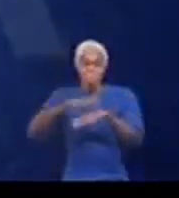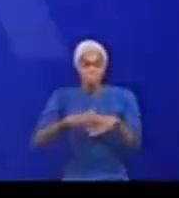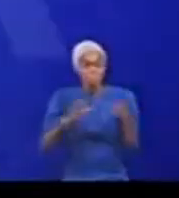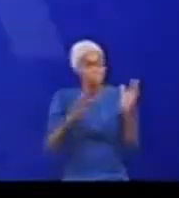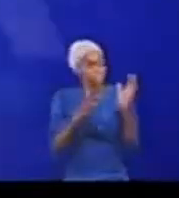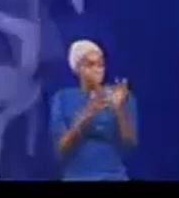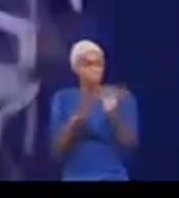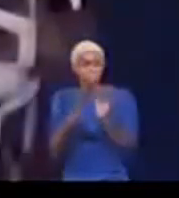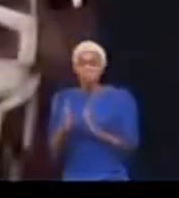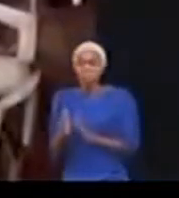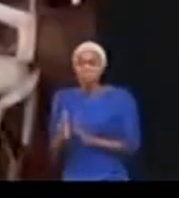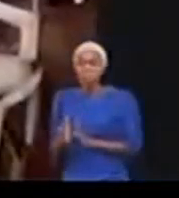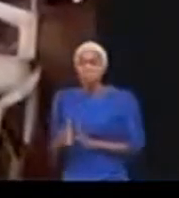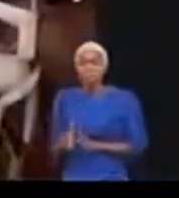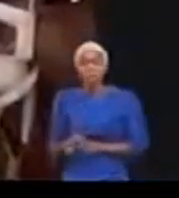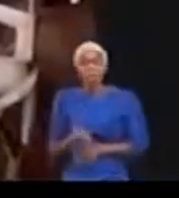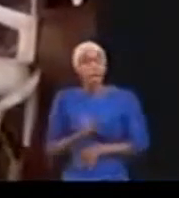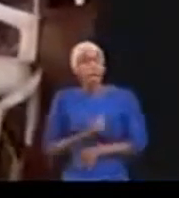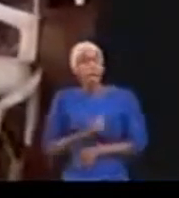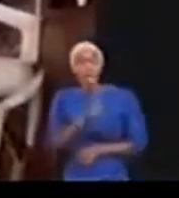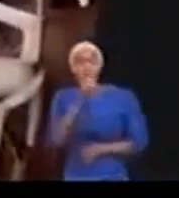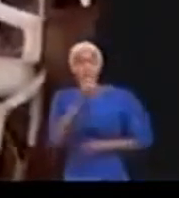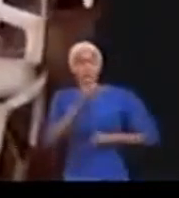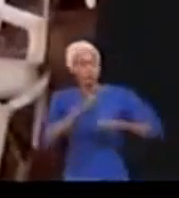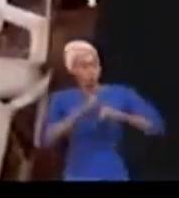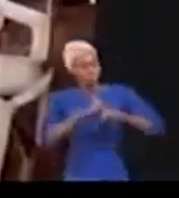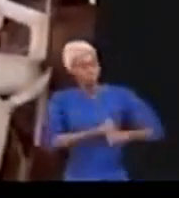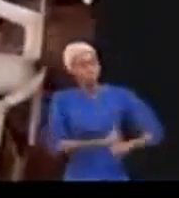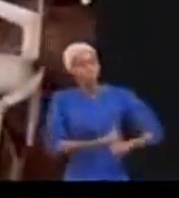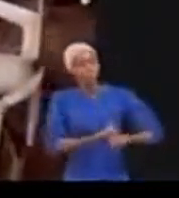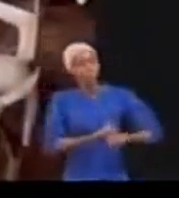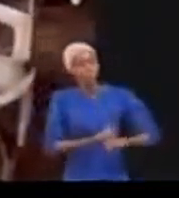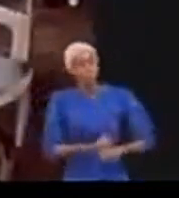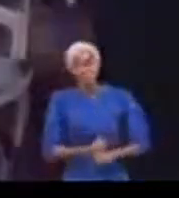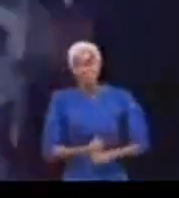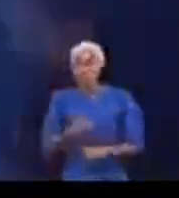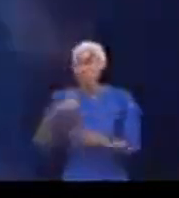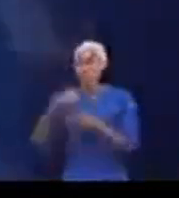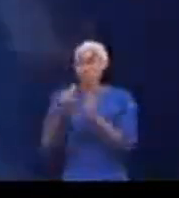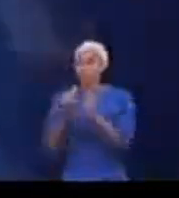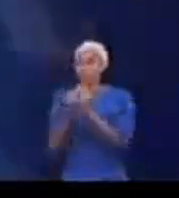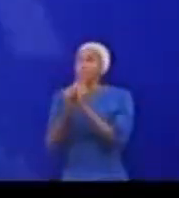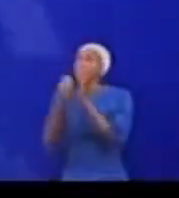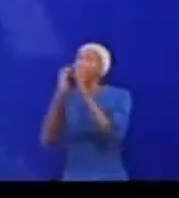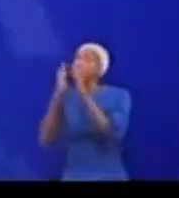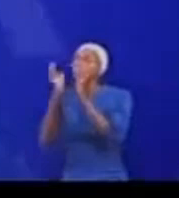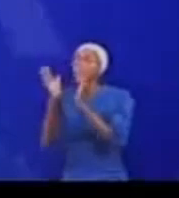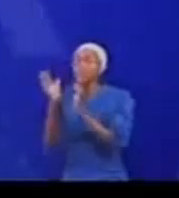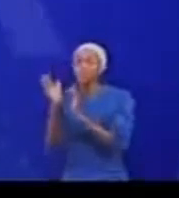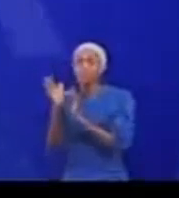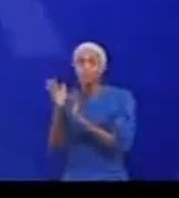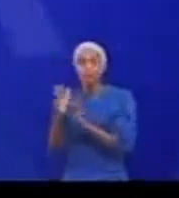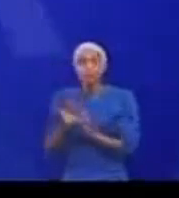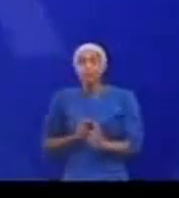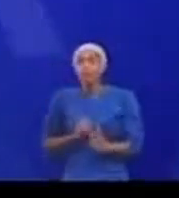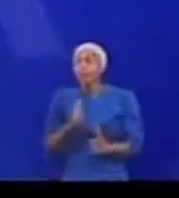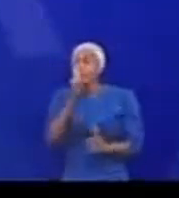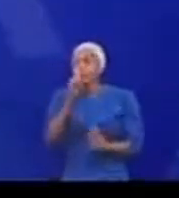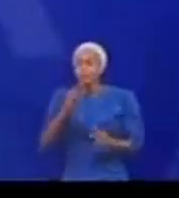Was built on you. I'm safe, and I'm safe with